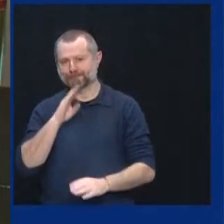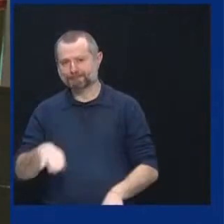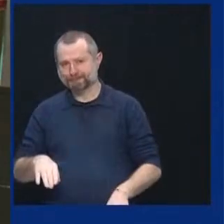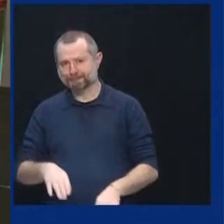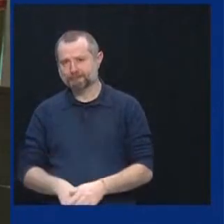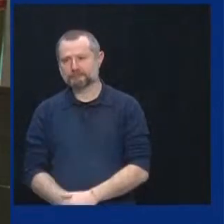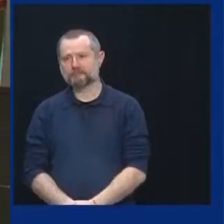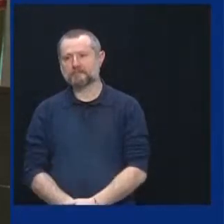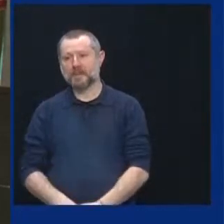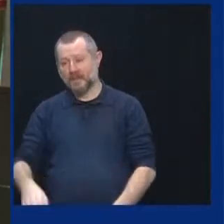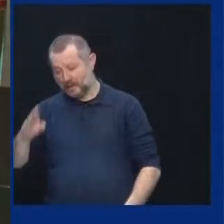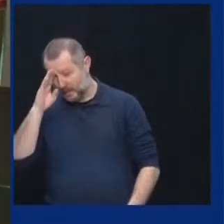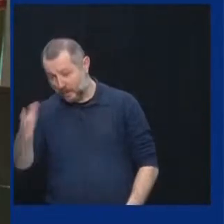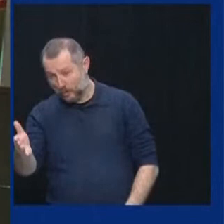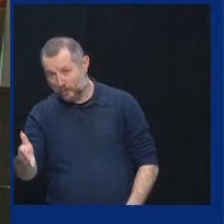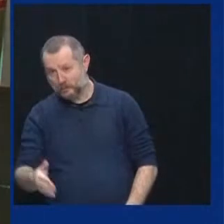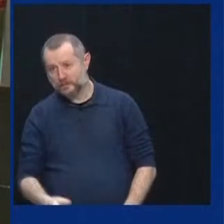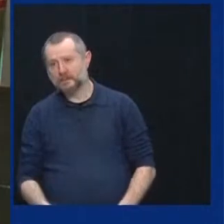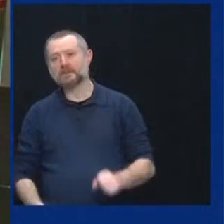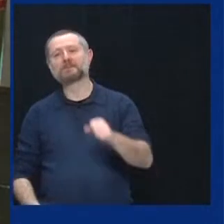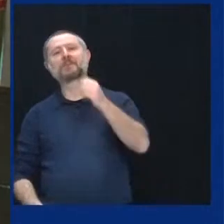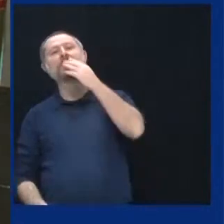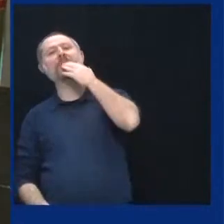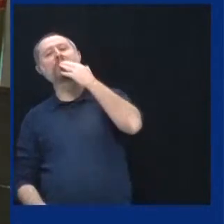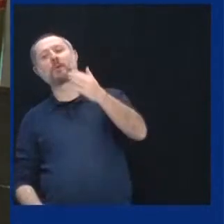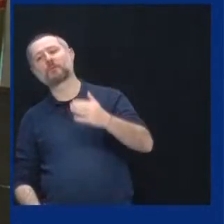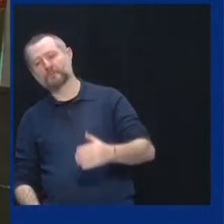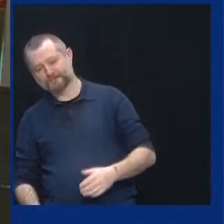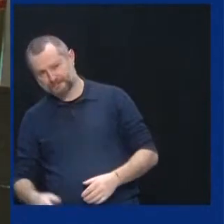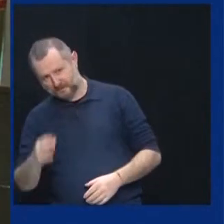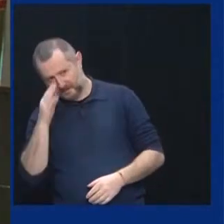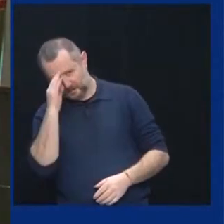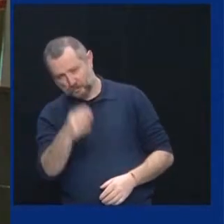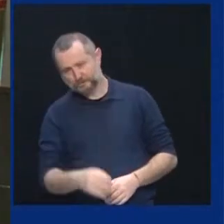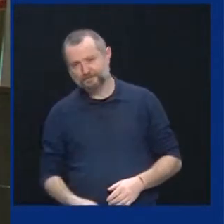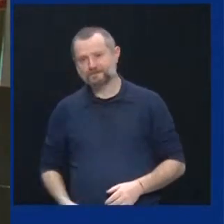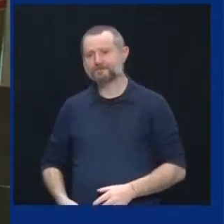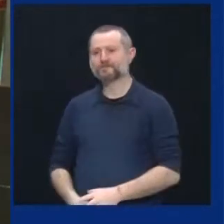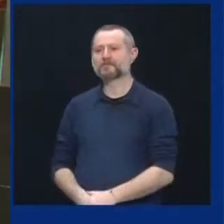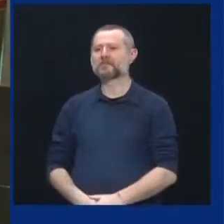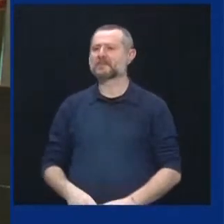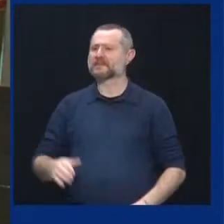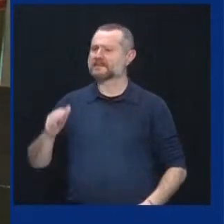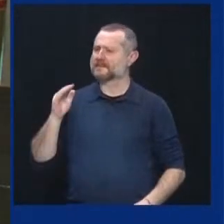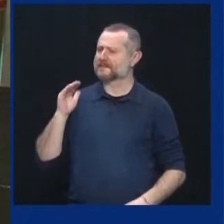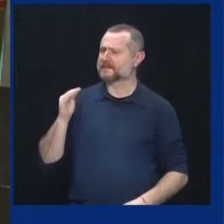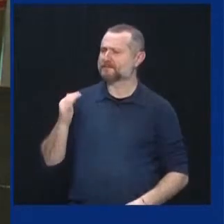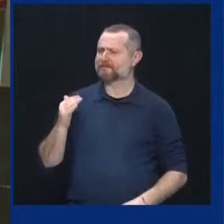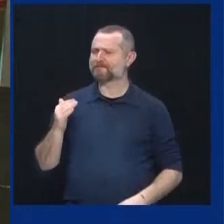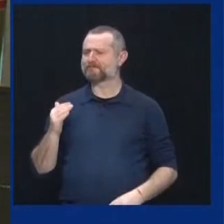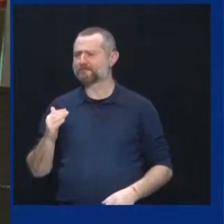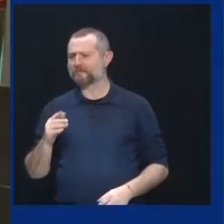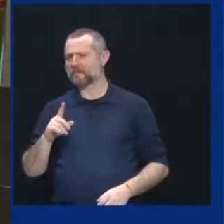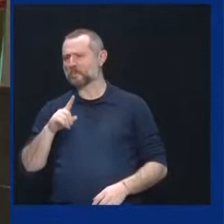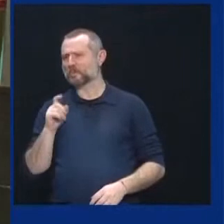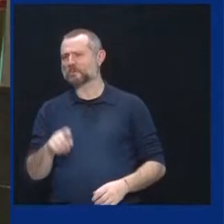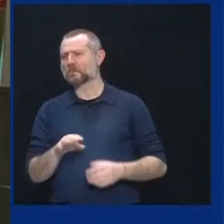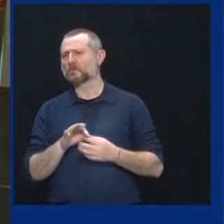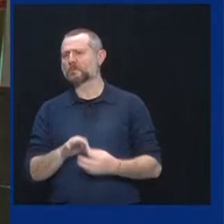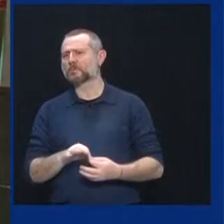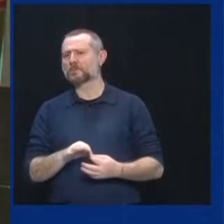Hello, Got Peter. it. Thank you. Hello. Thank you. It seems one of the questions here is about